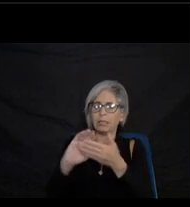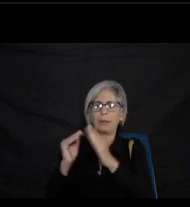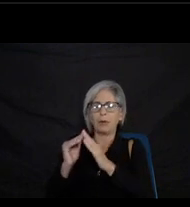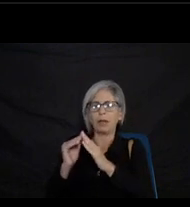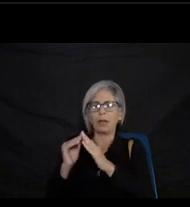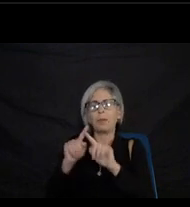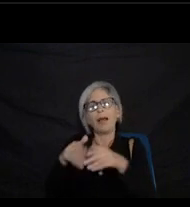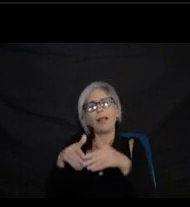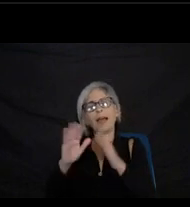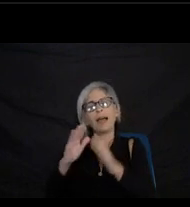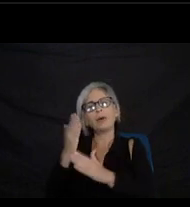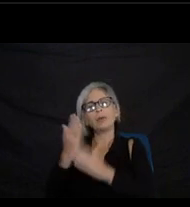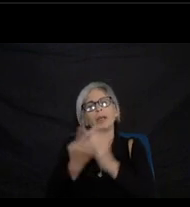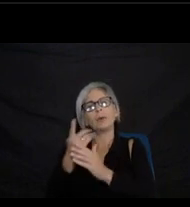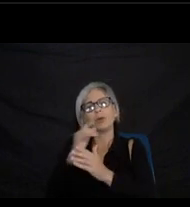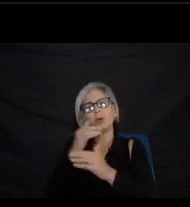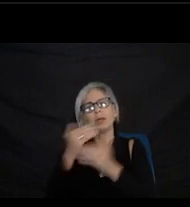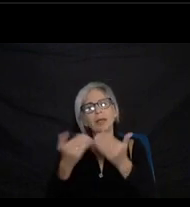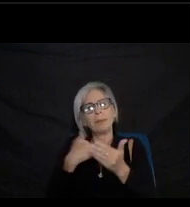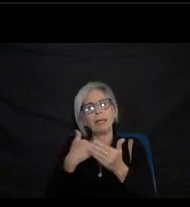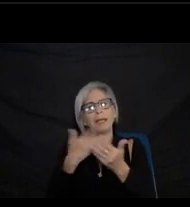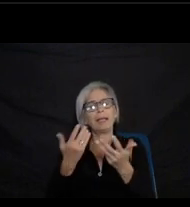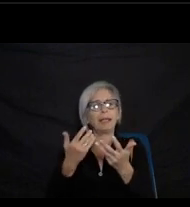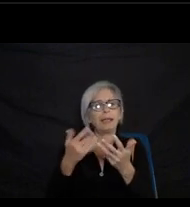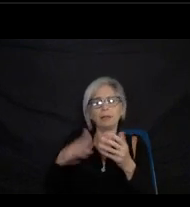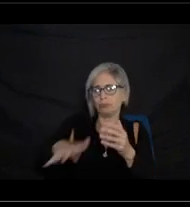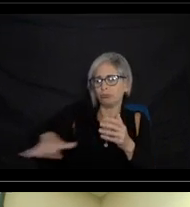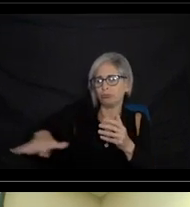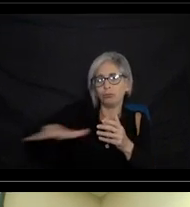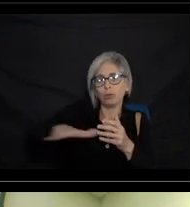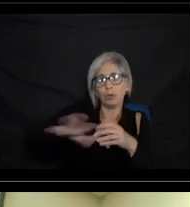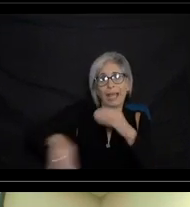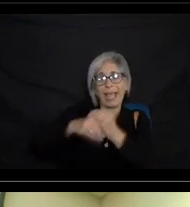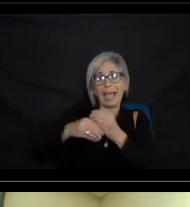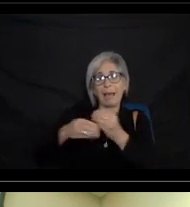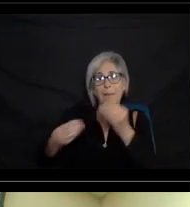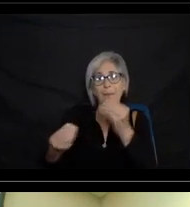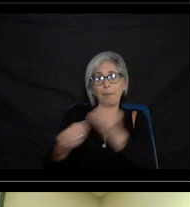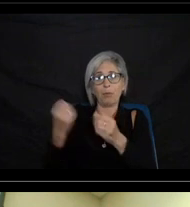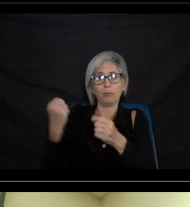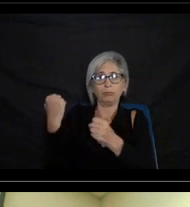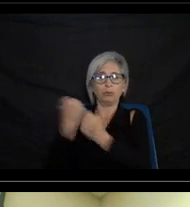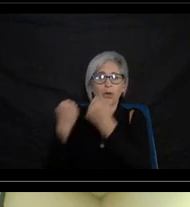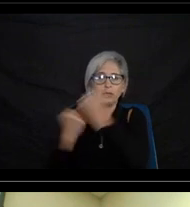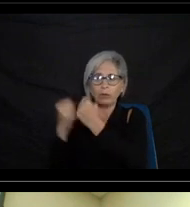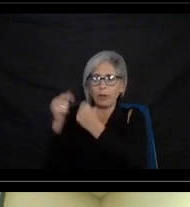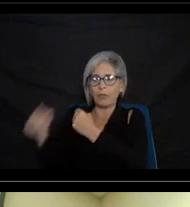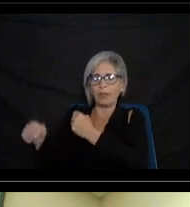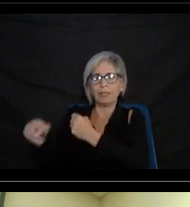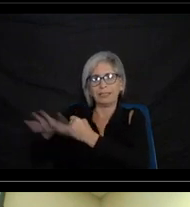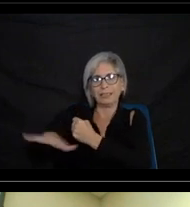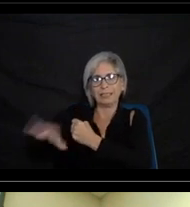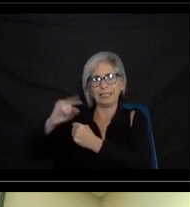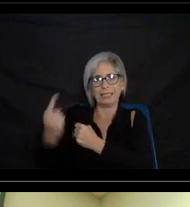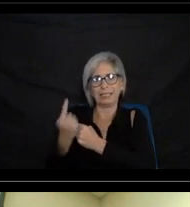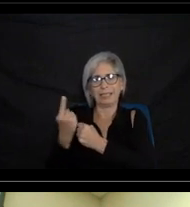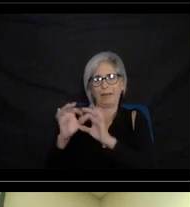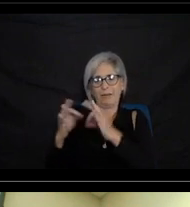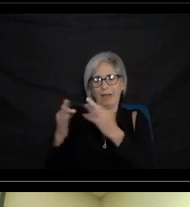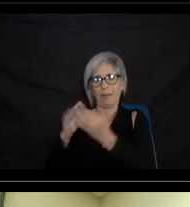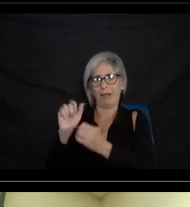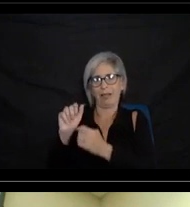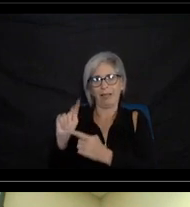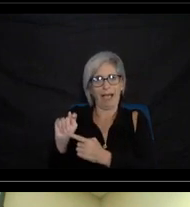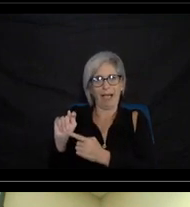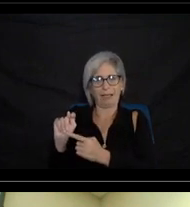is allow somebody who has maybe the room on their lot and they'd like to build a secondary structure on their single family residential lot that fits